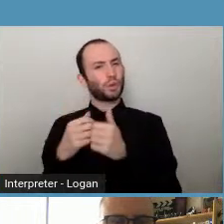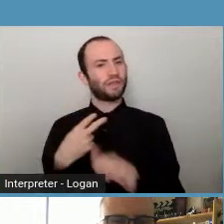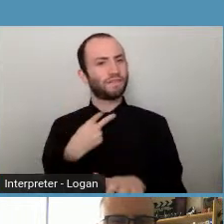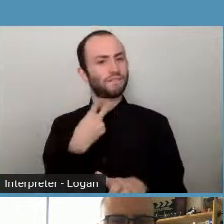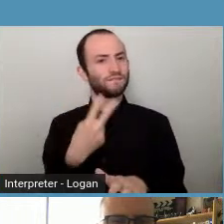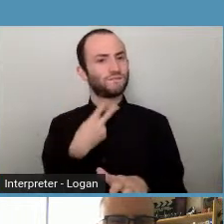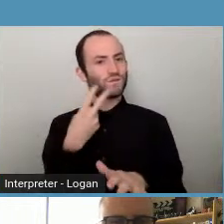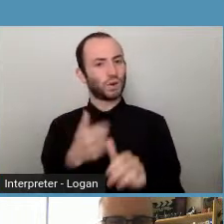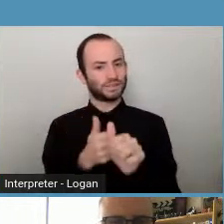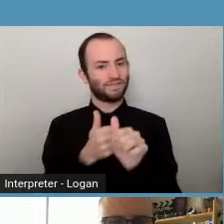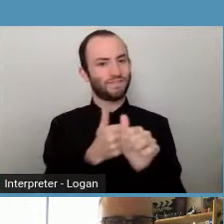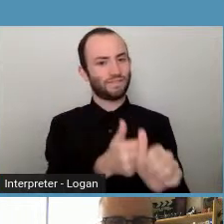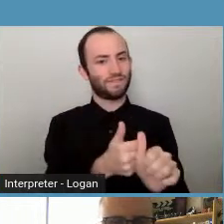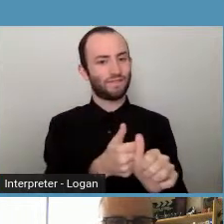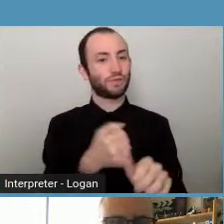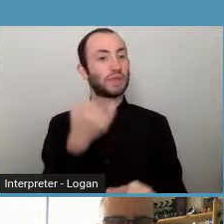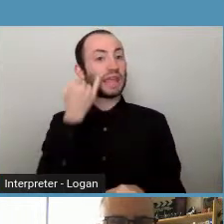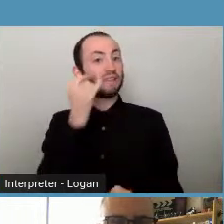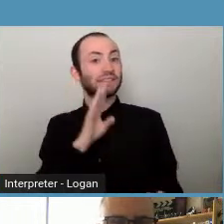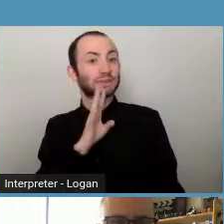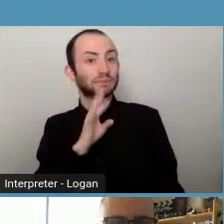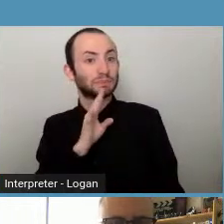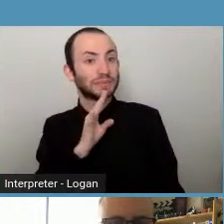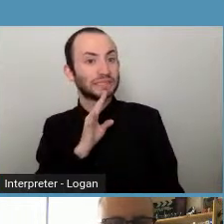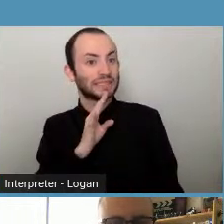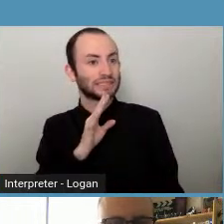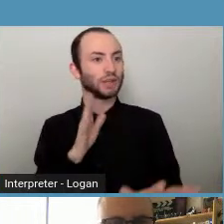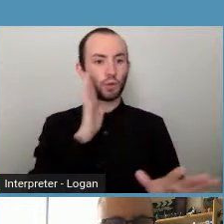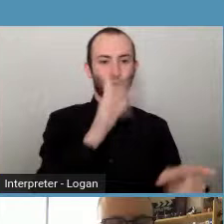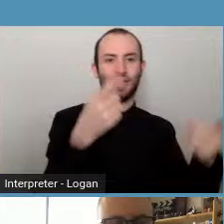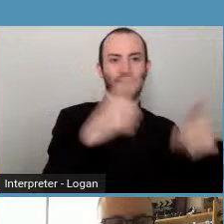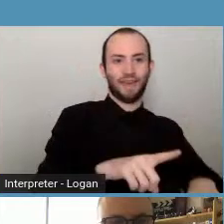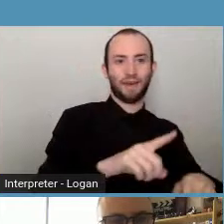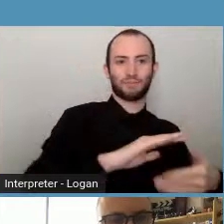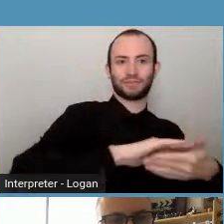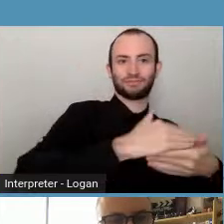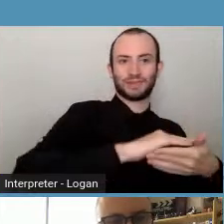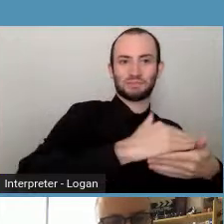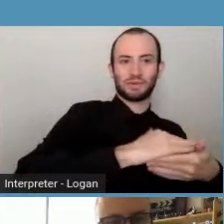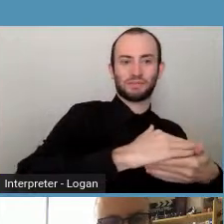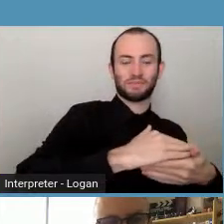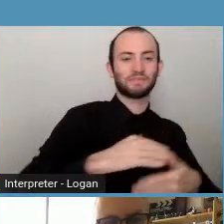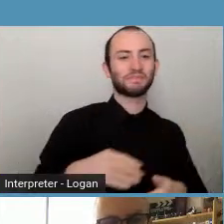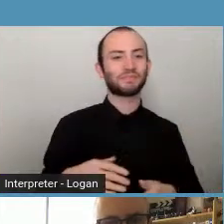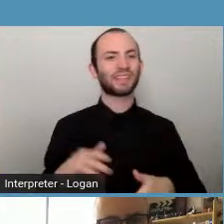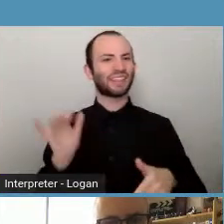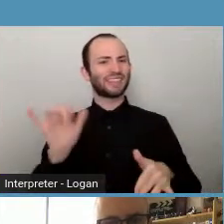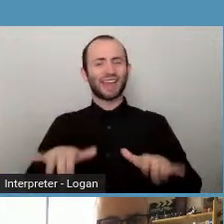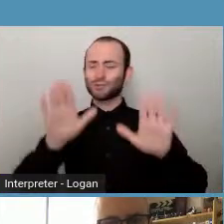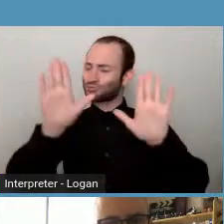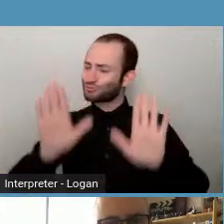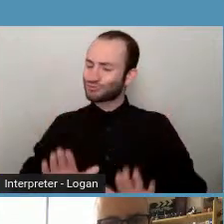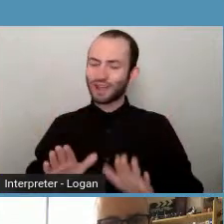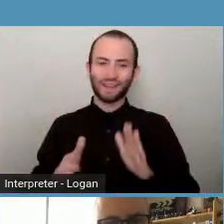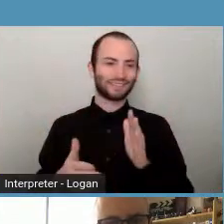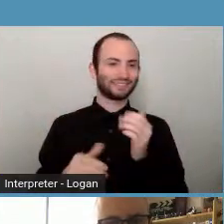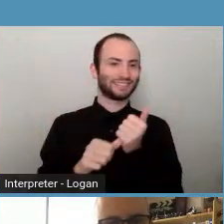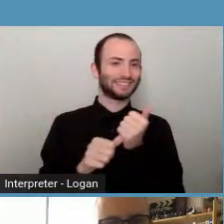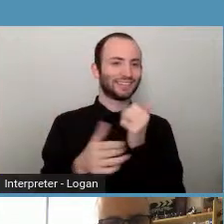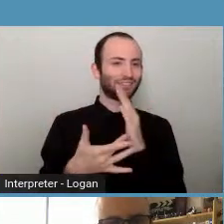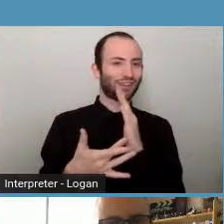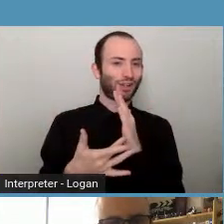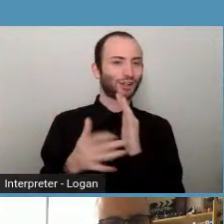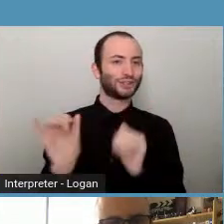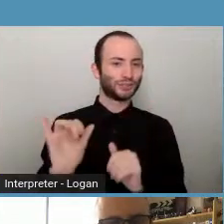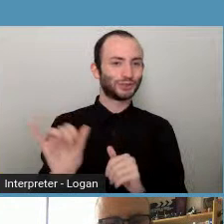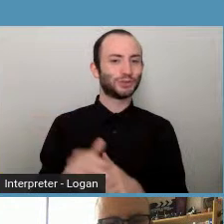devices or Google's or Apple's, and these are great assistive technologies as well. On the cognitive and verbal side,